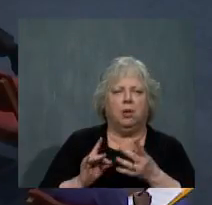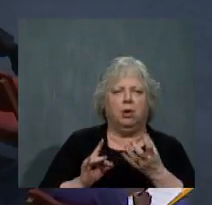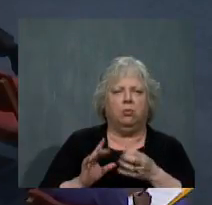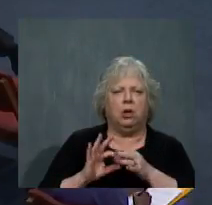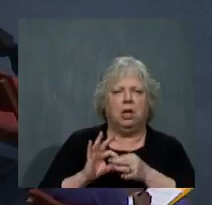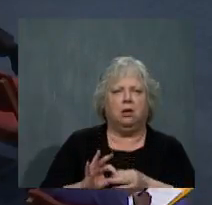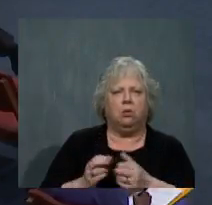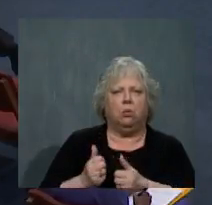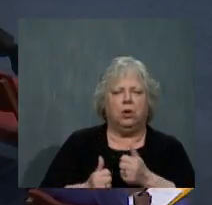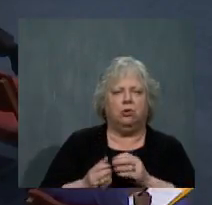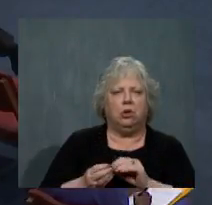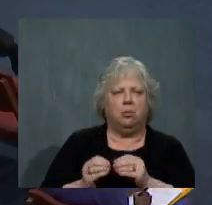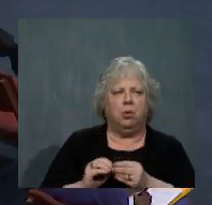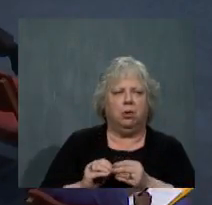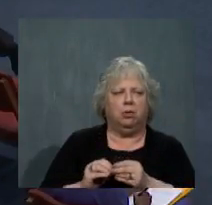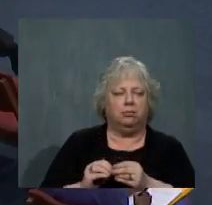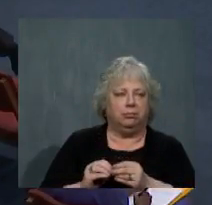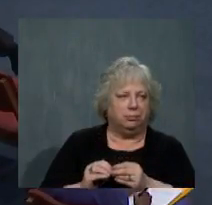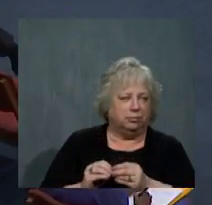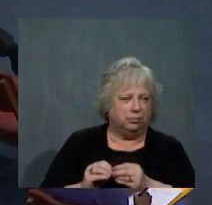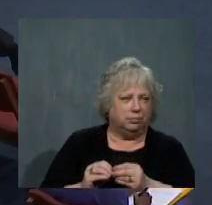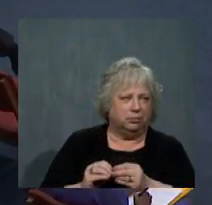On which item?